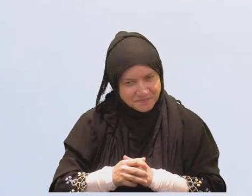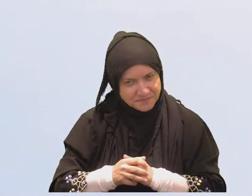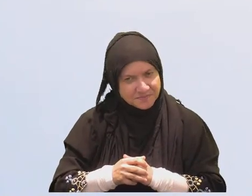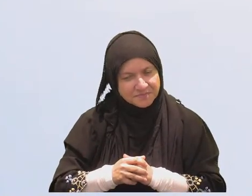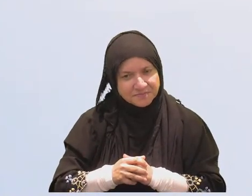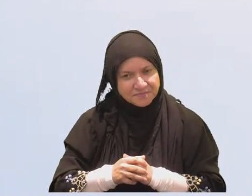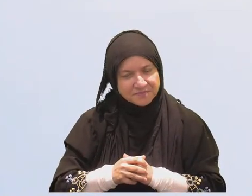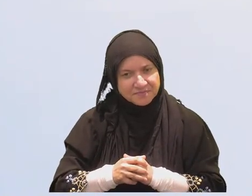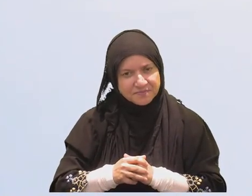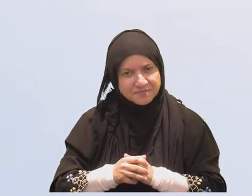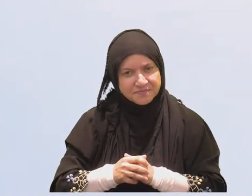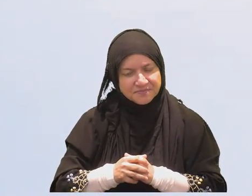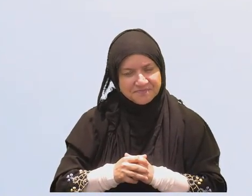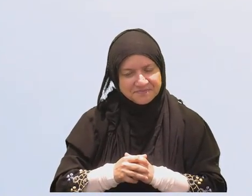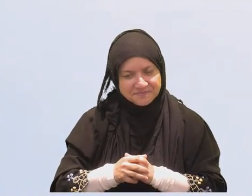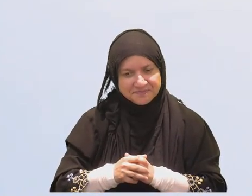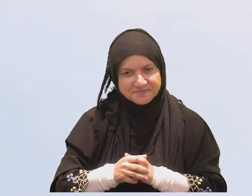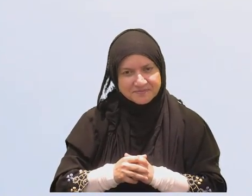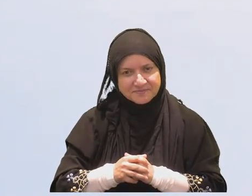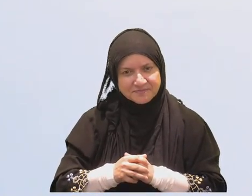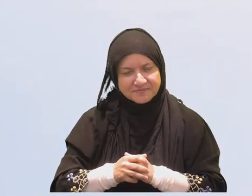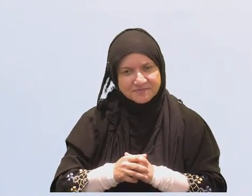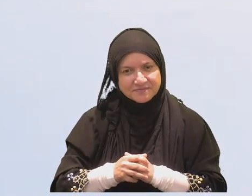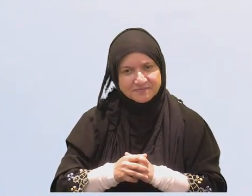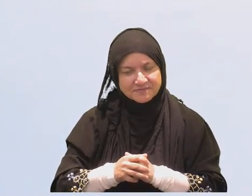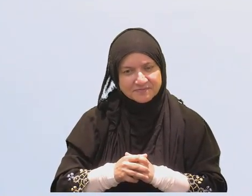Shahidan wa mubashshira,